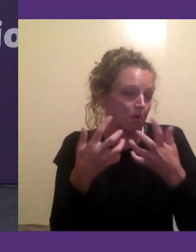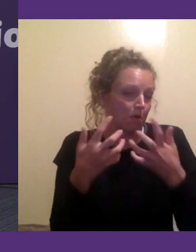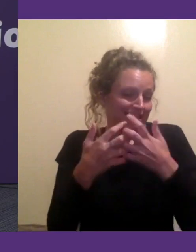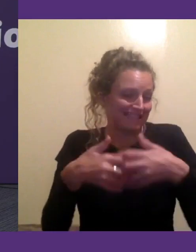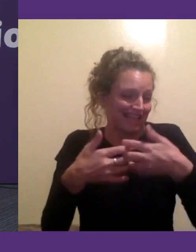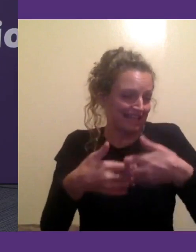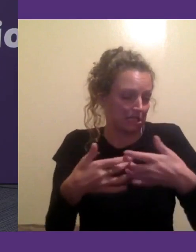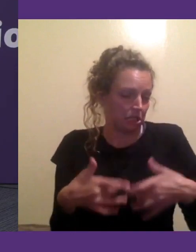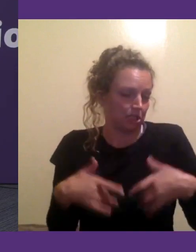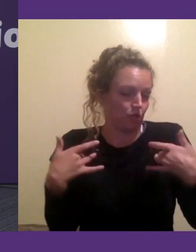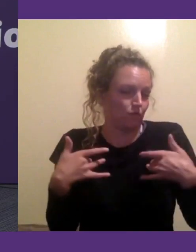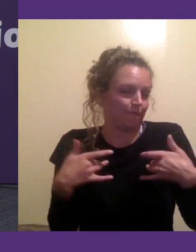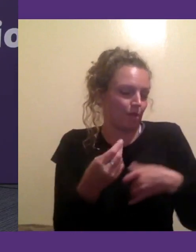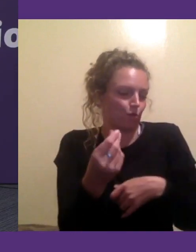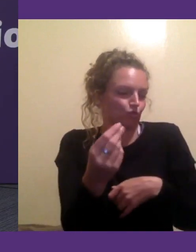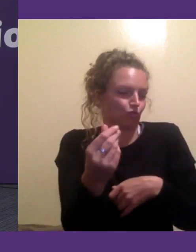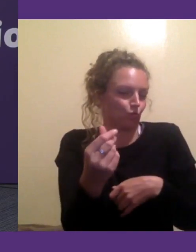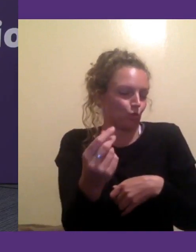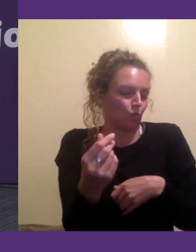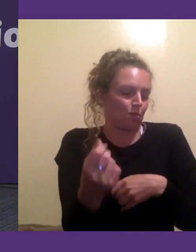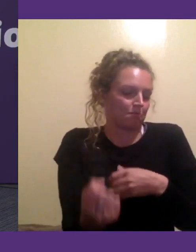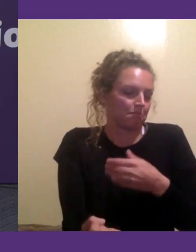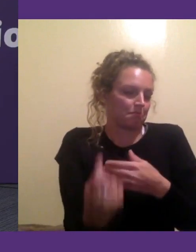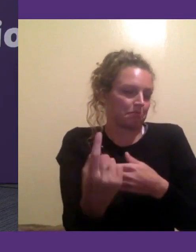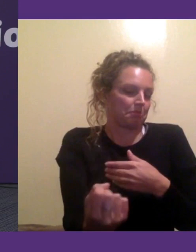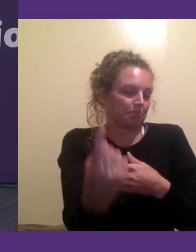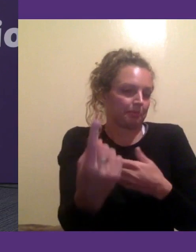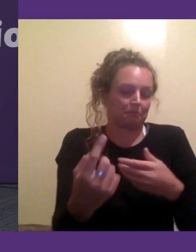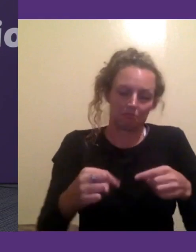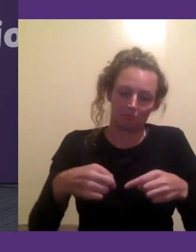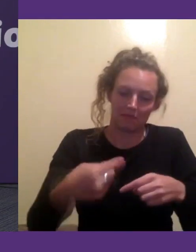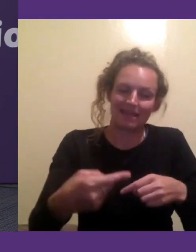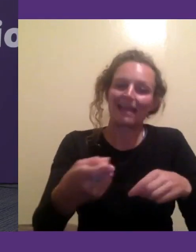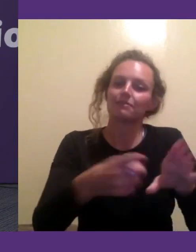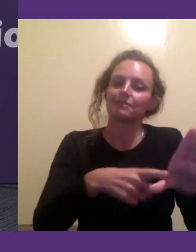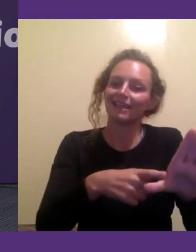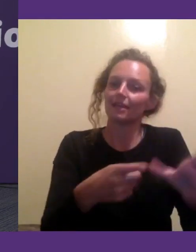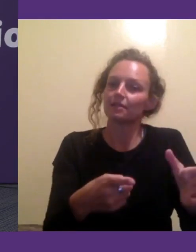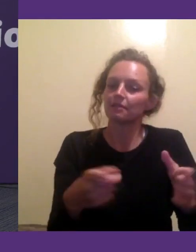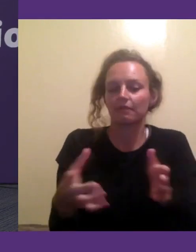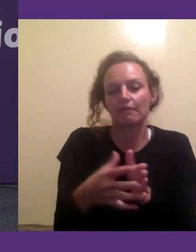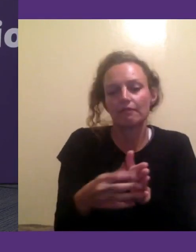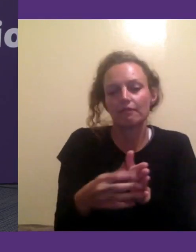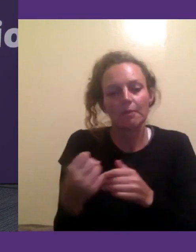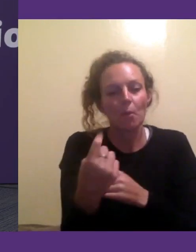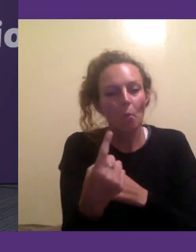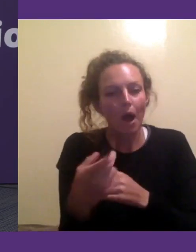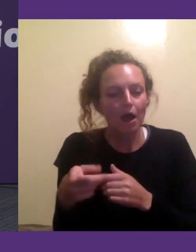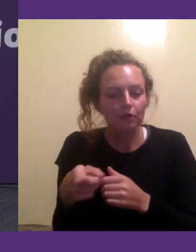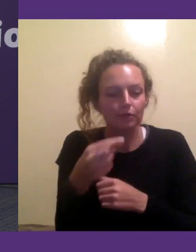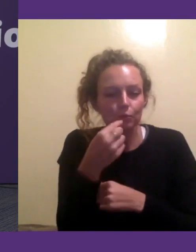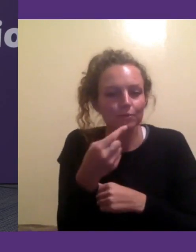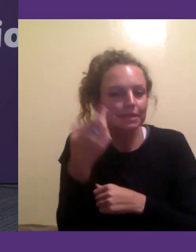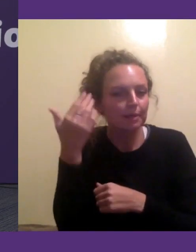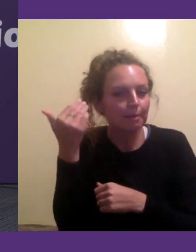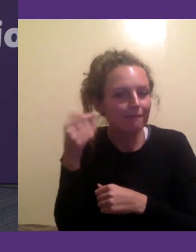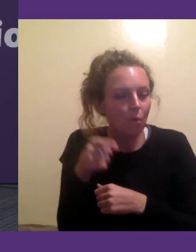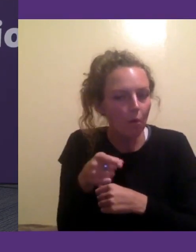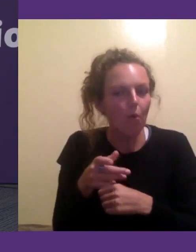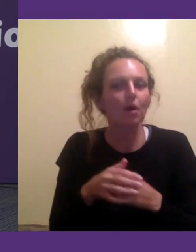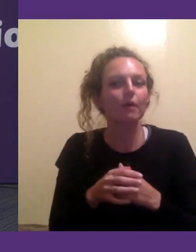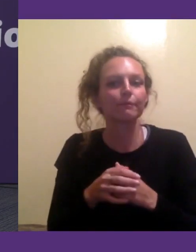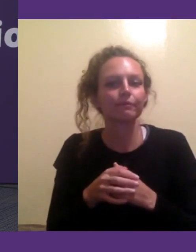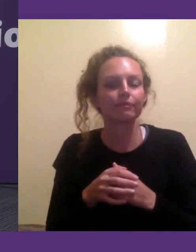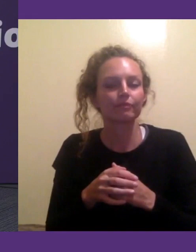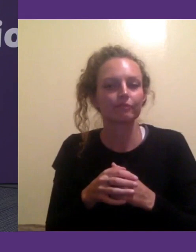of the next few years and changes and not necessarily accessibility features, but more broadly the technologies that are going to bring value